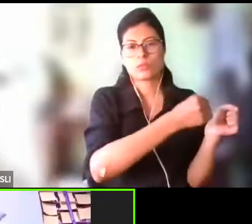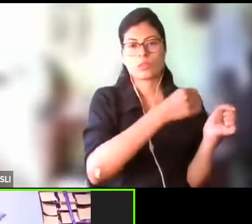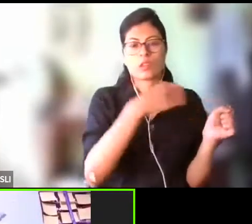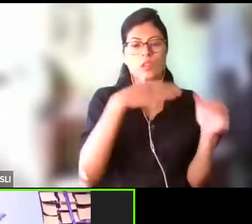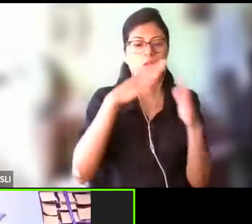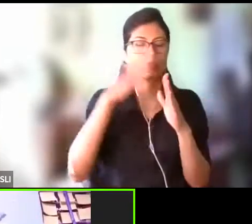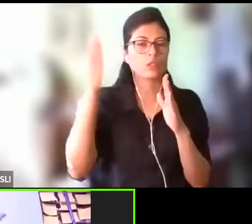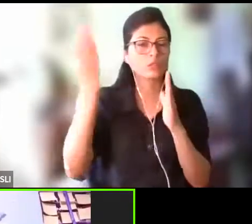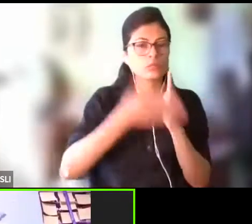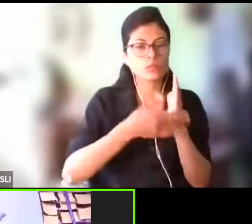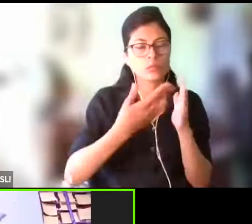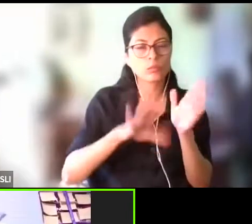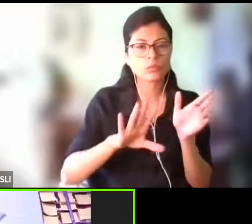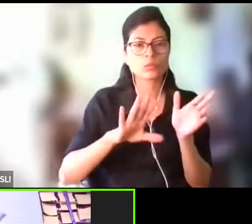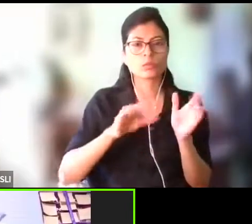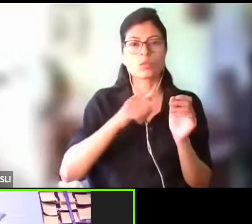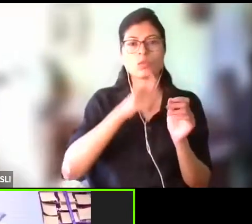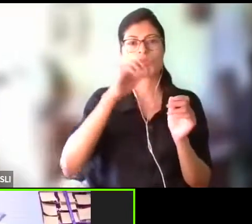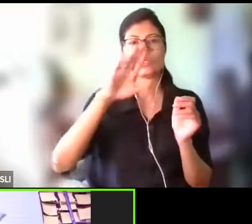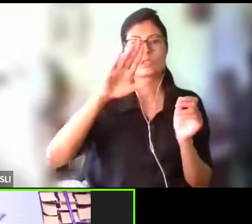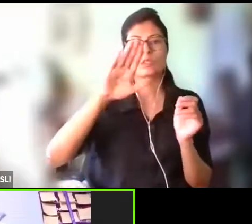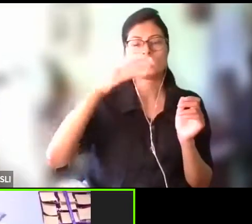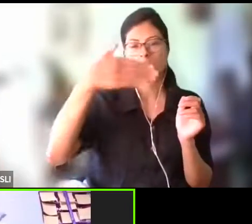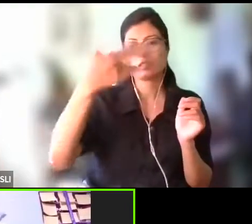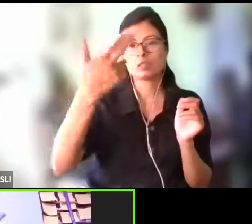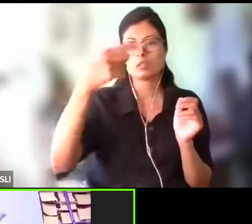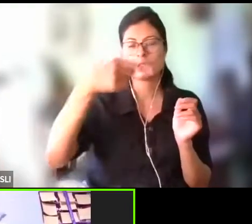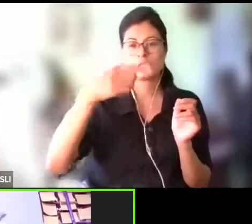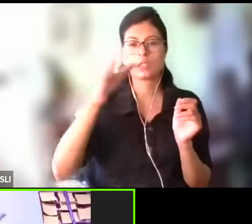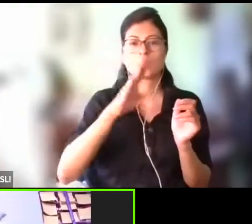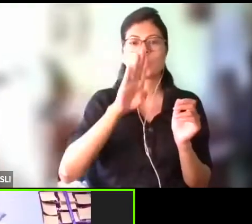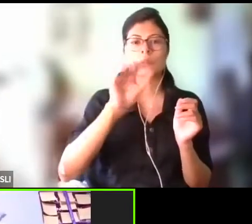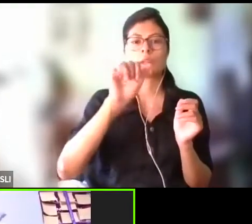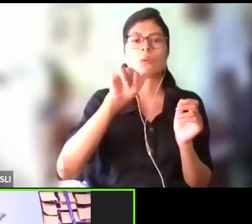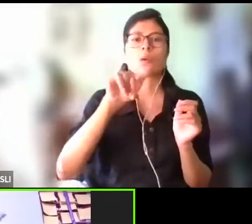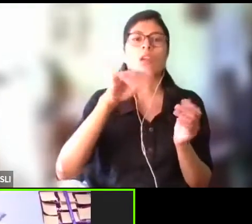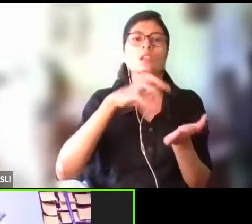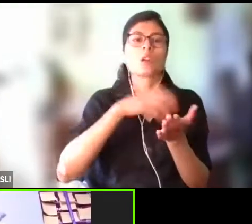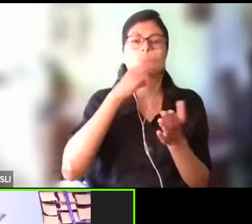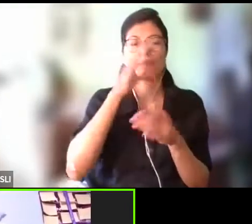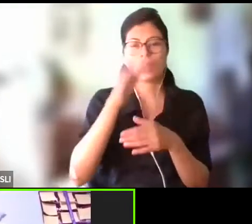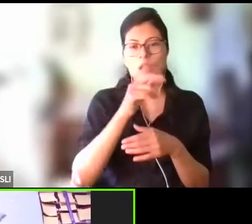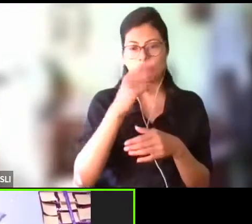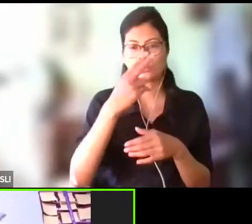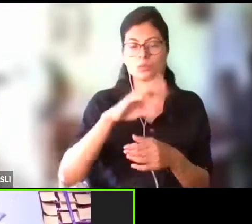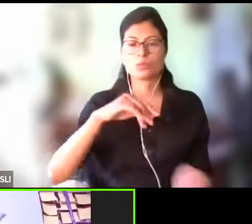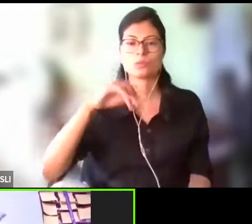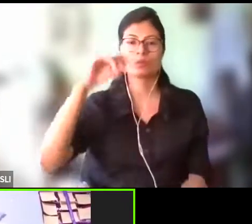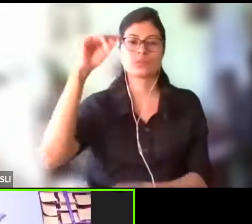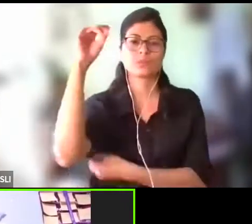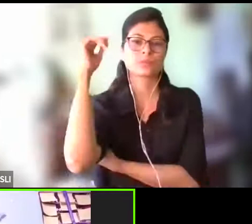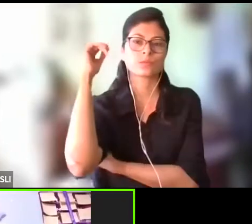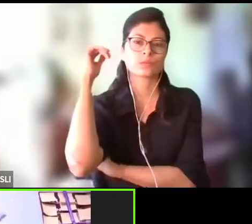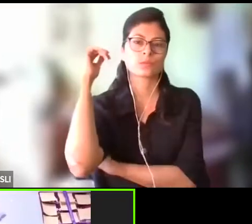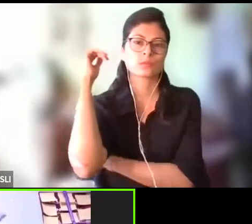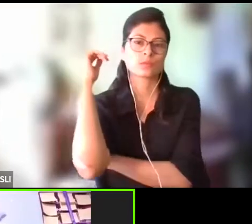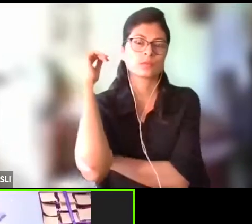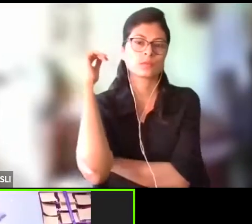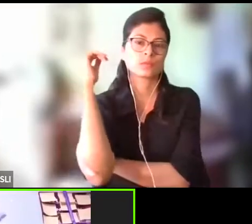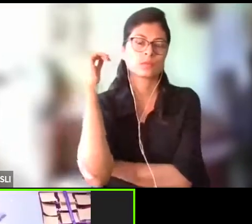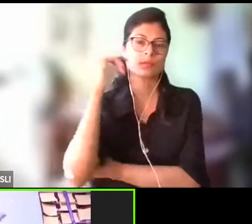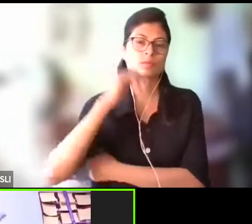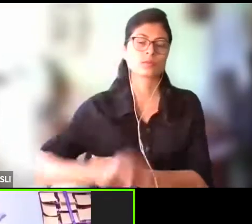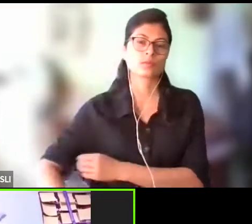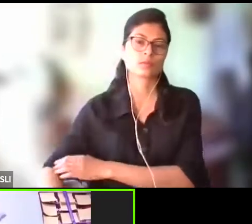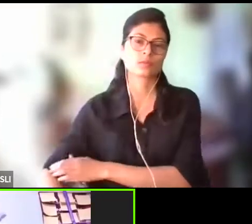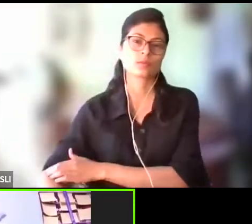my community of interest, had been is a rural community. Most of the people from the Northwest, they are farmers. They prefer to move to